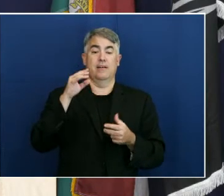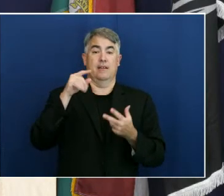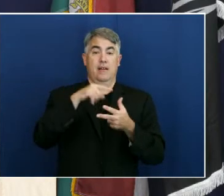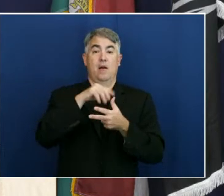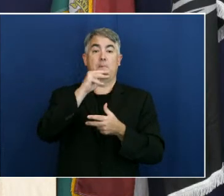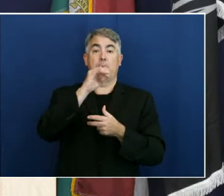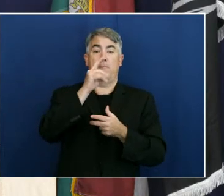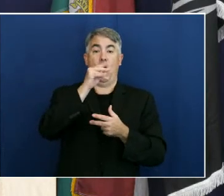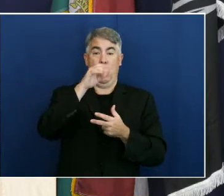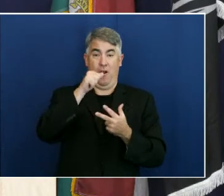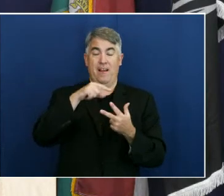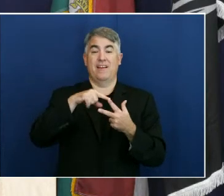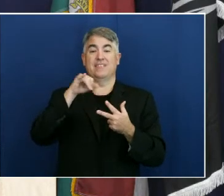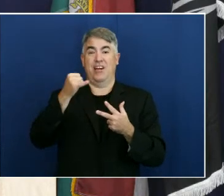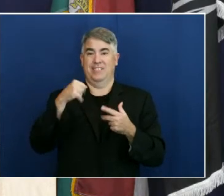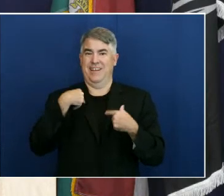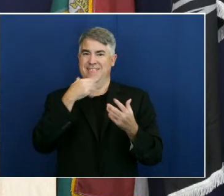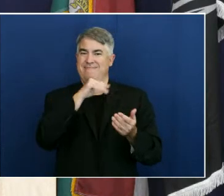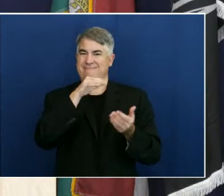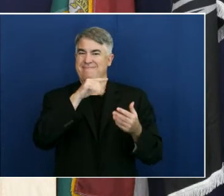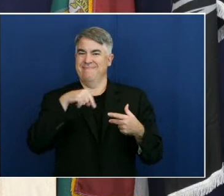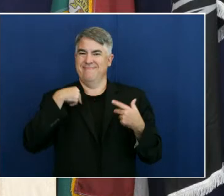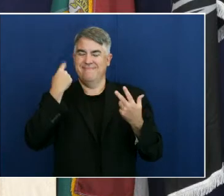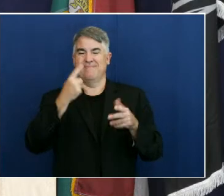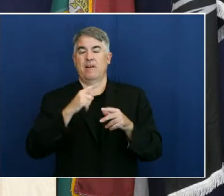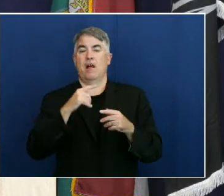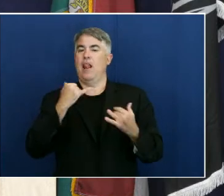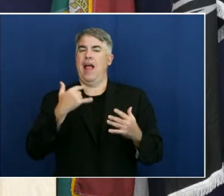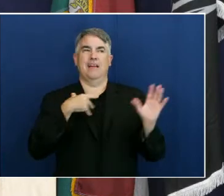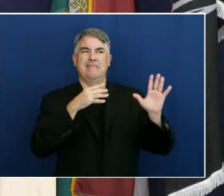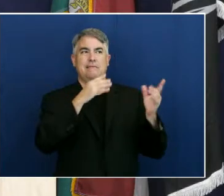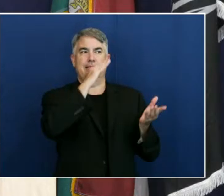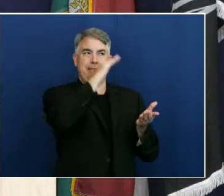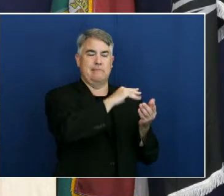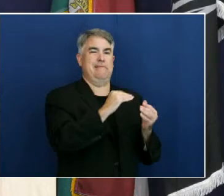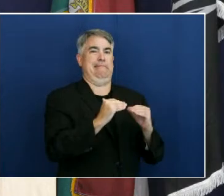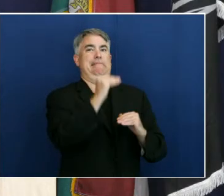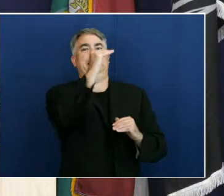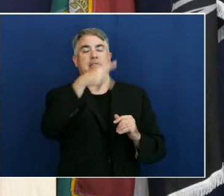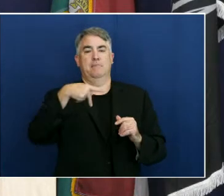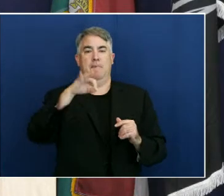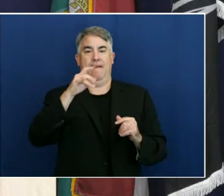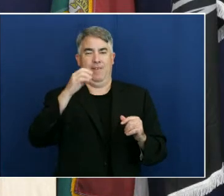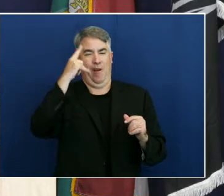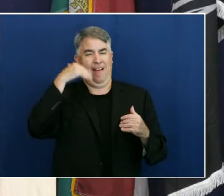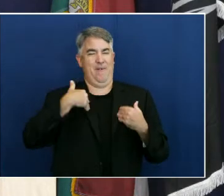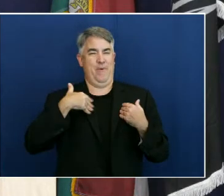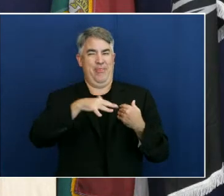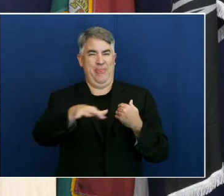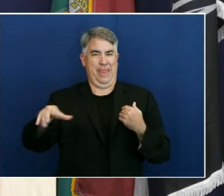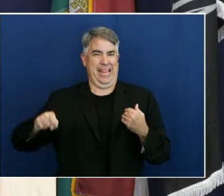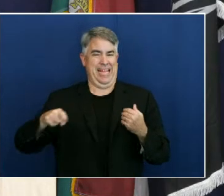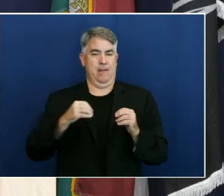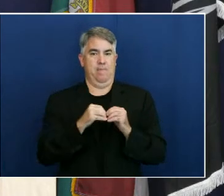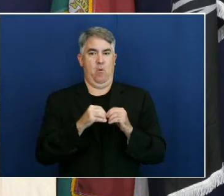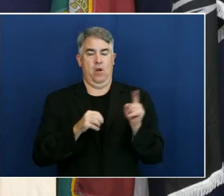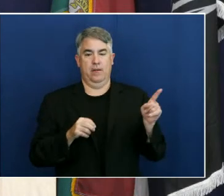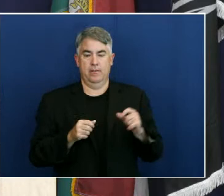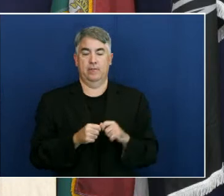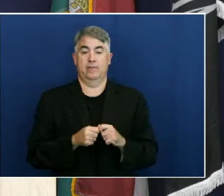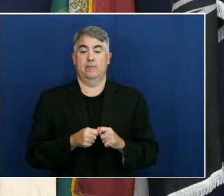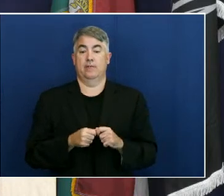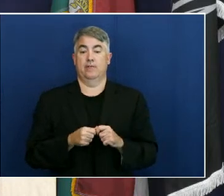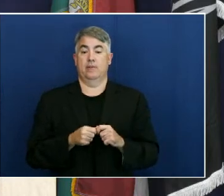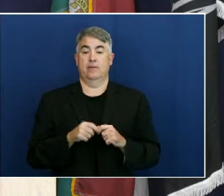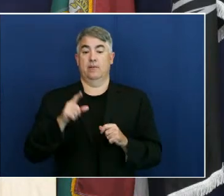amount of J&J vaccines that can serve that population of San Diegans, which we estimated